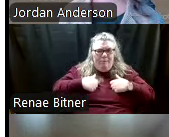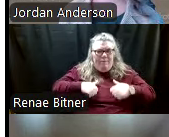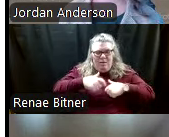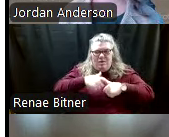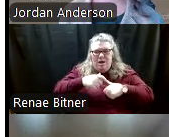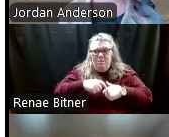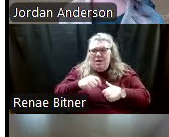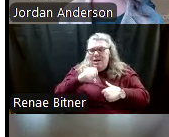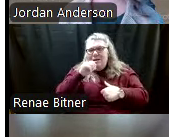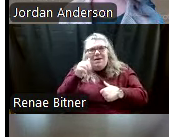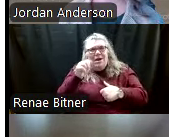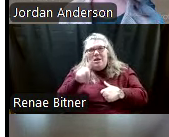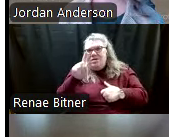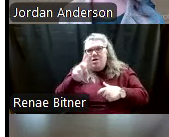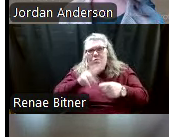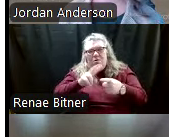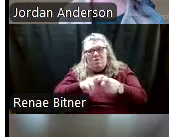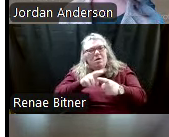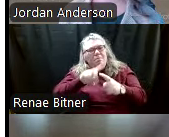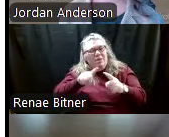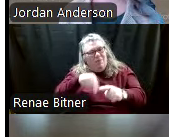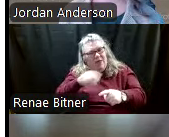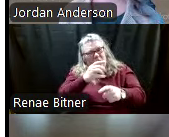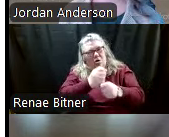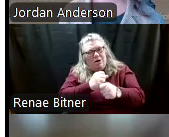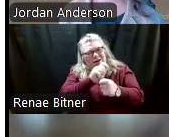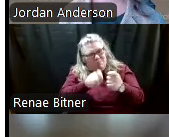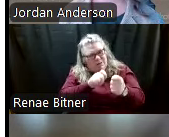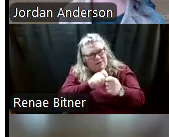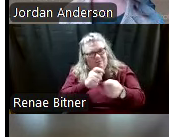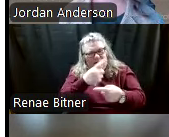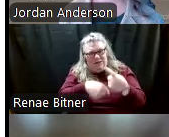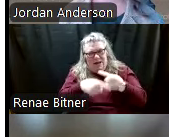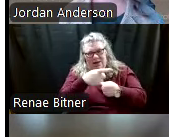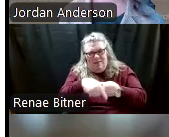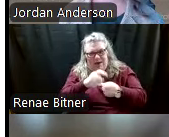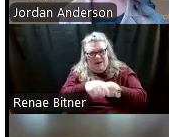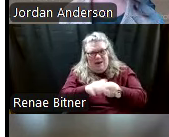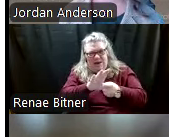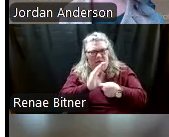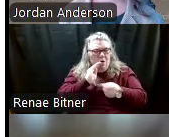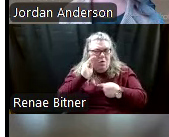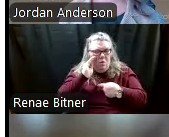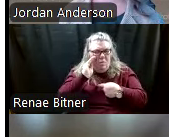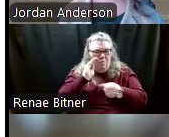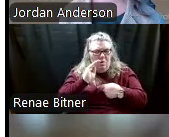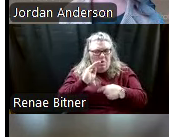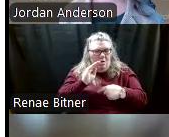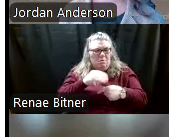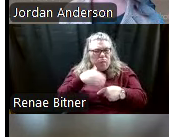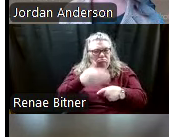just like ASL 1 vocabulary, but that they are getting the specific signs that they could use in their home on a frequent